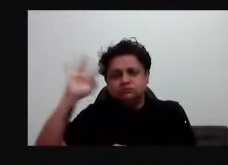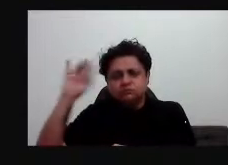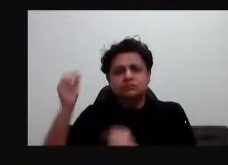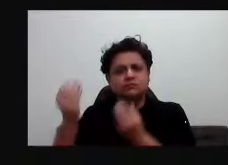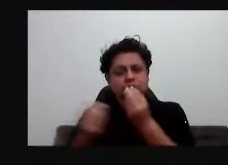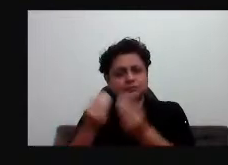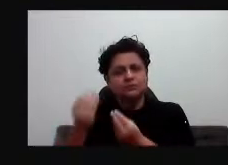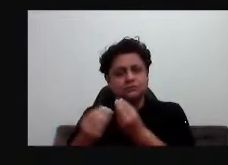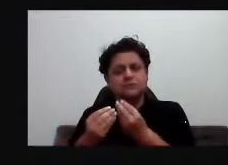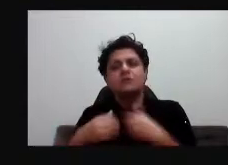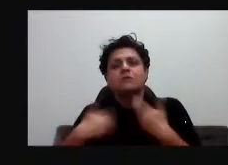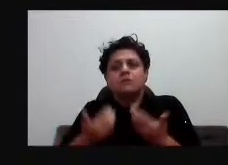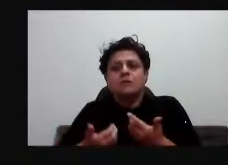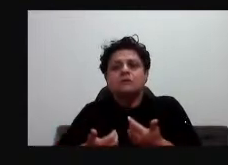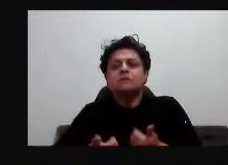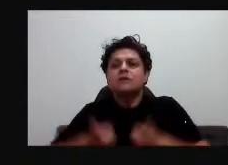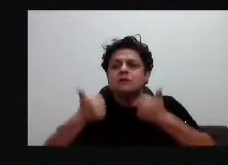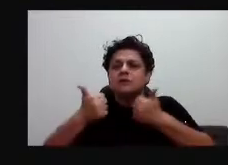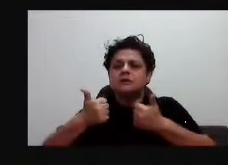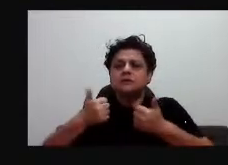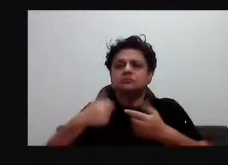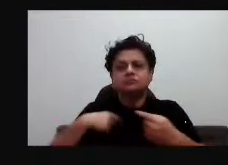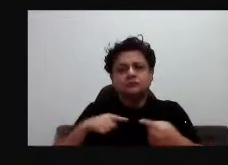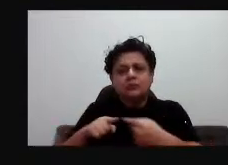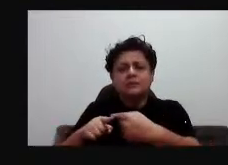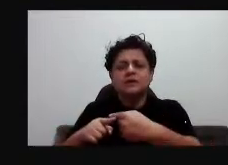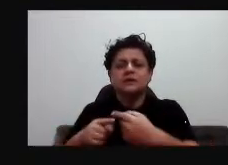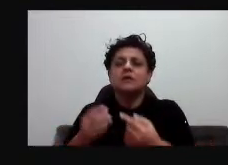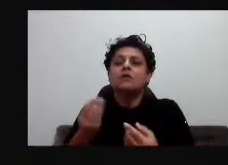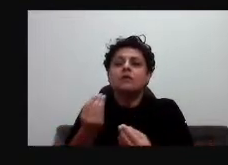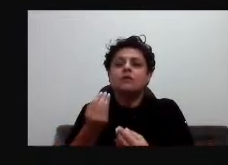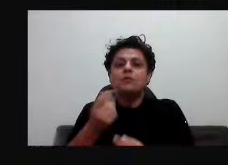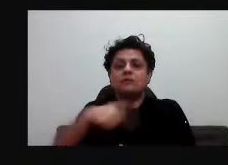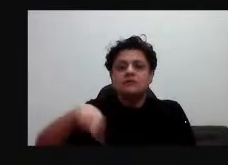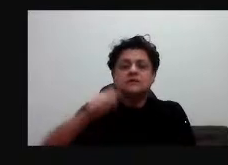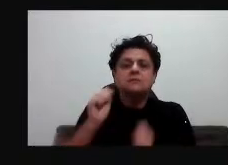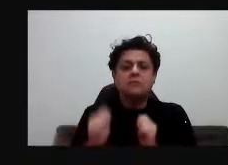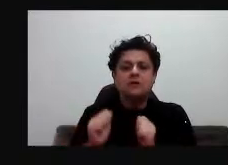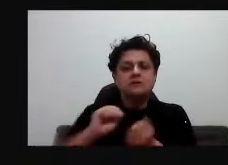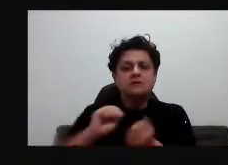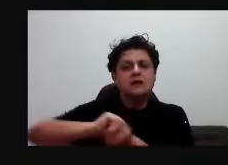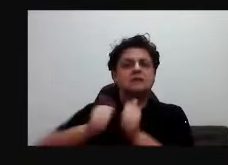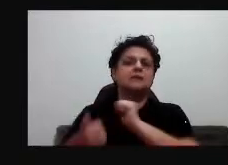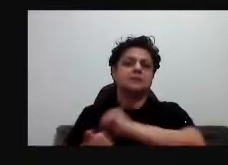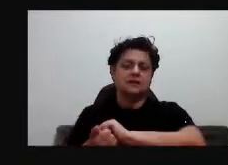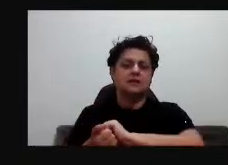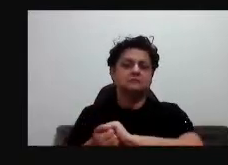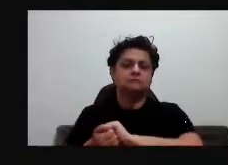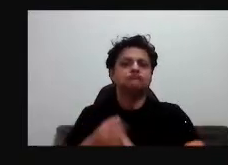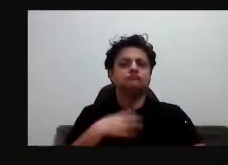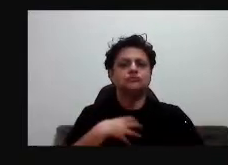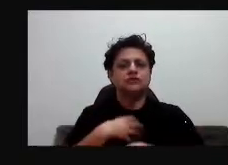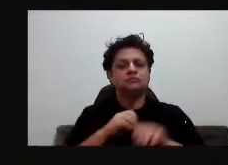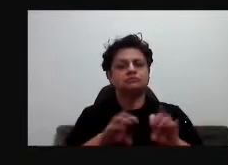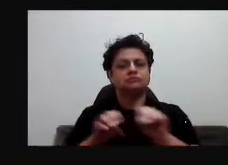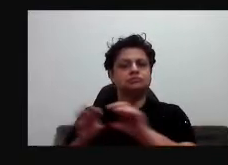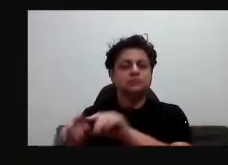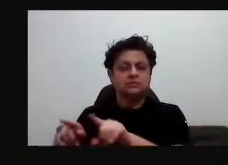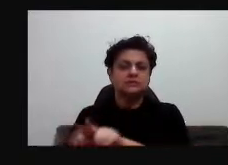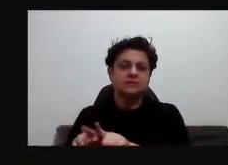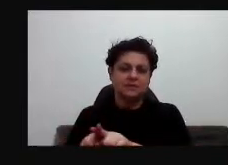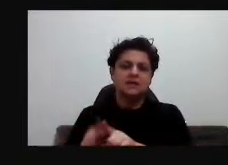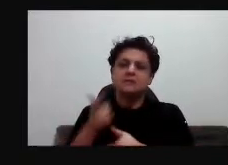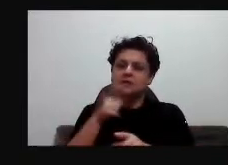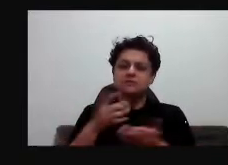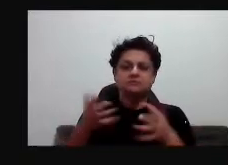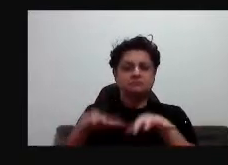circumstance and how you can adapt your teaching to be more inclusive, that's what this is all about,